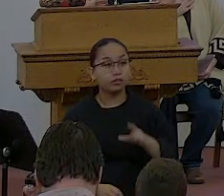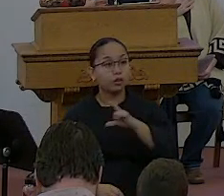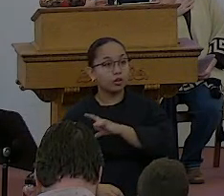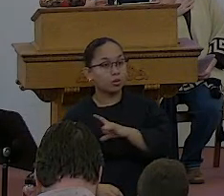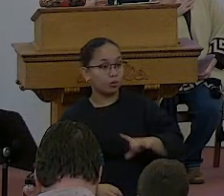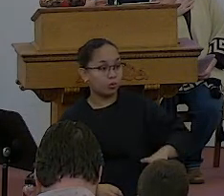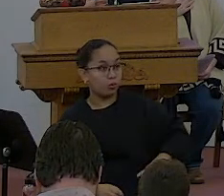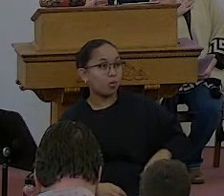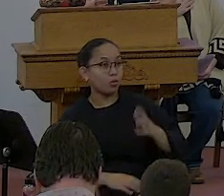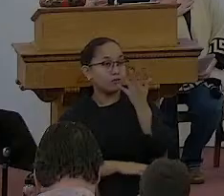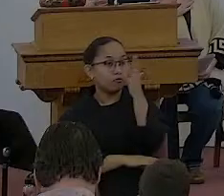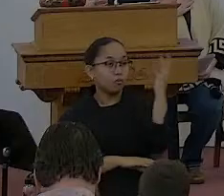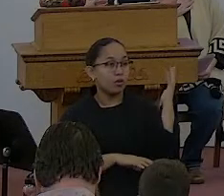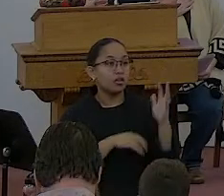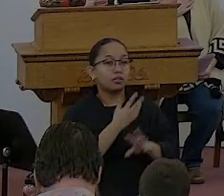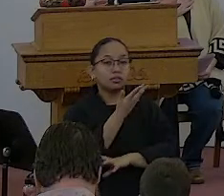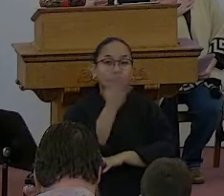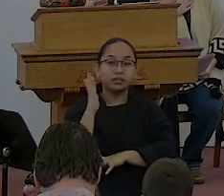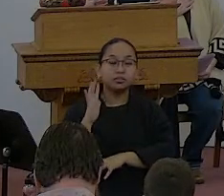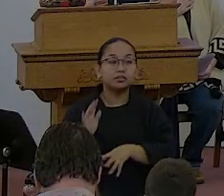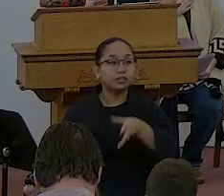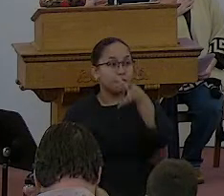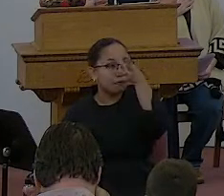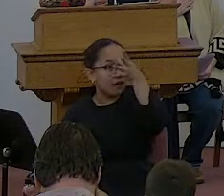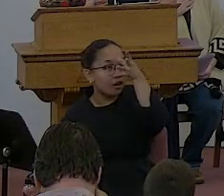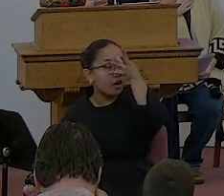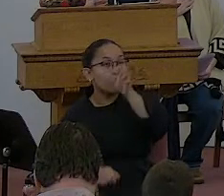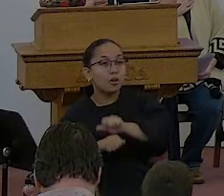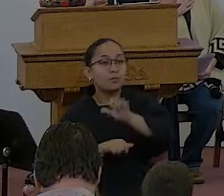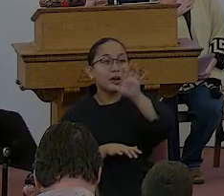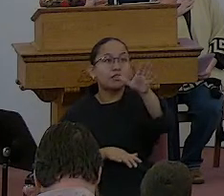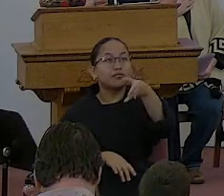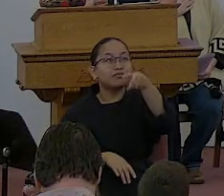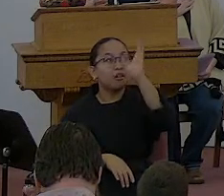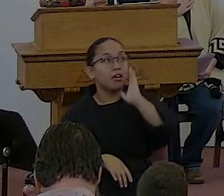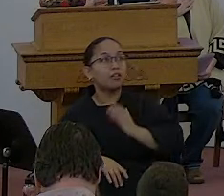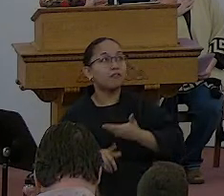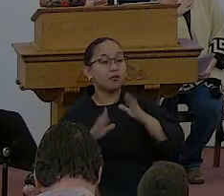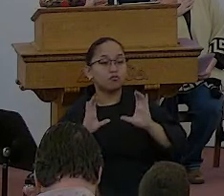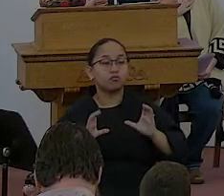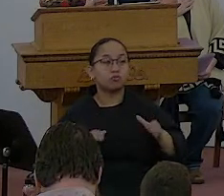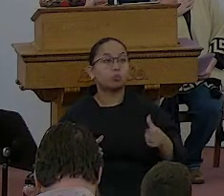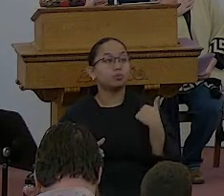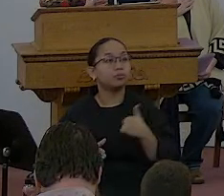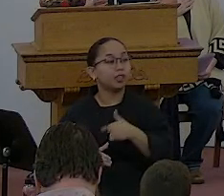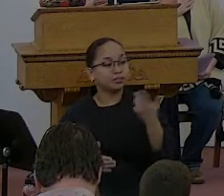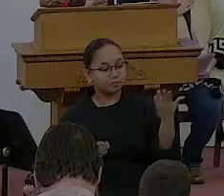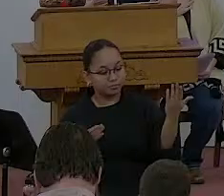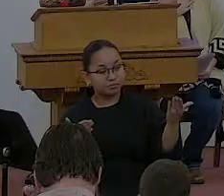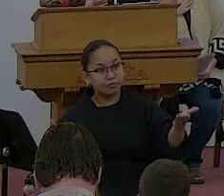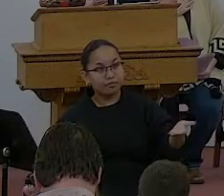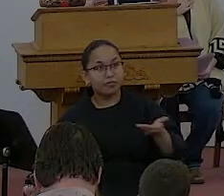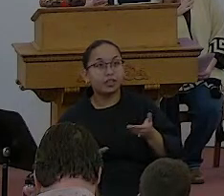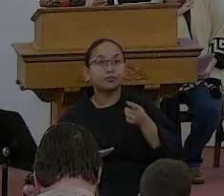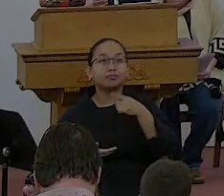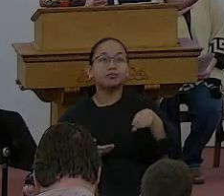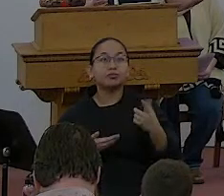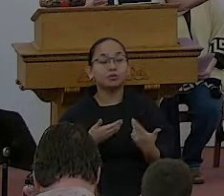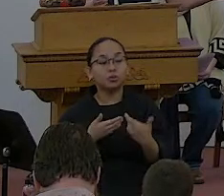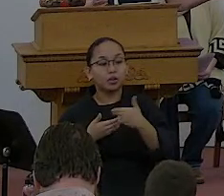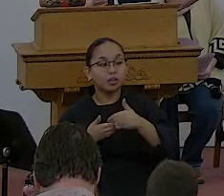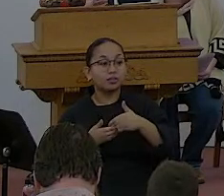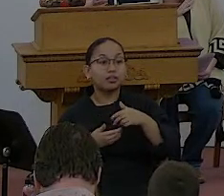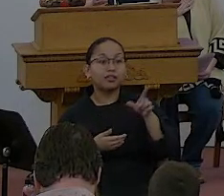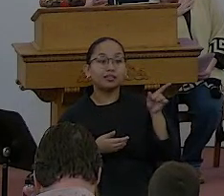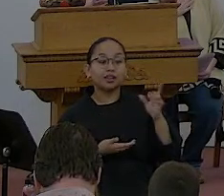Lord of the woodlands, Father Mountain, gods of our tribes, we invite you to join us in our rite. We light